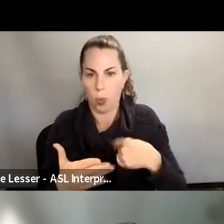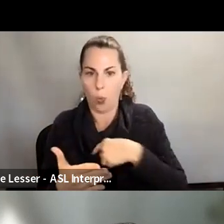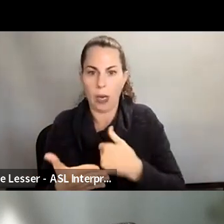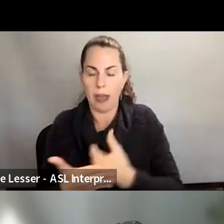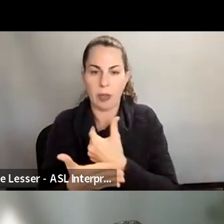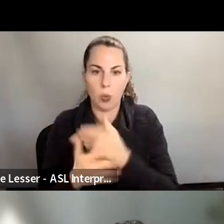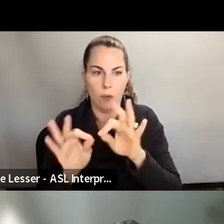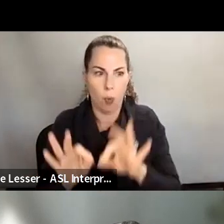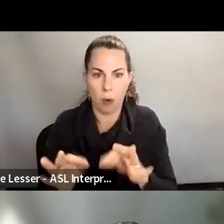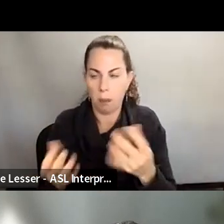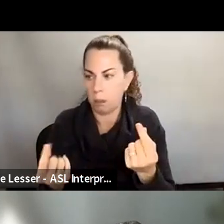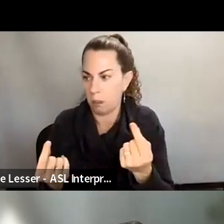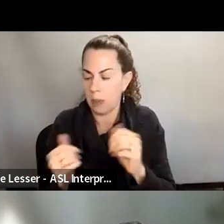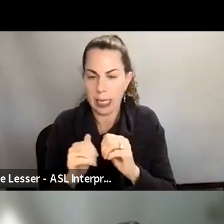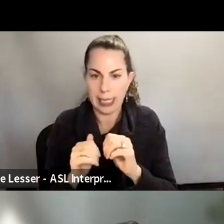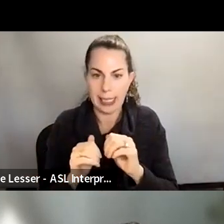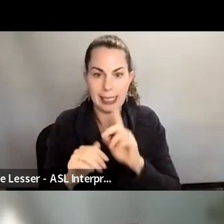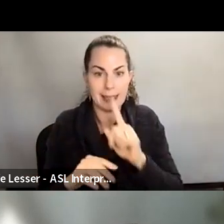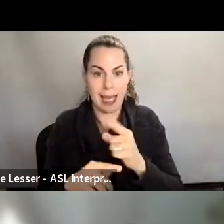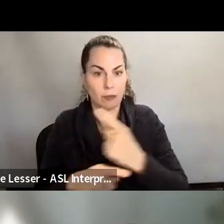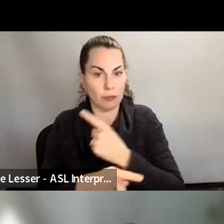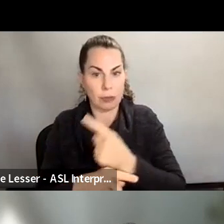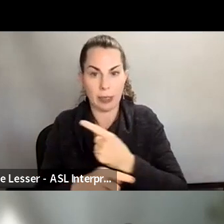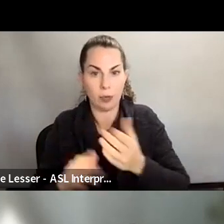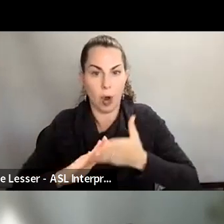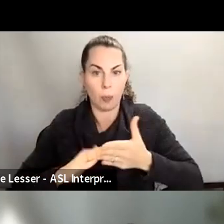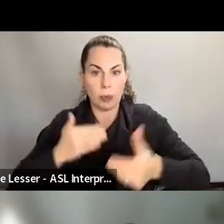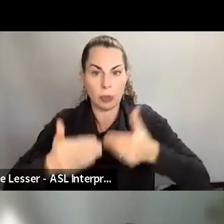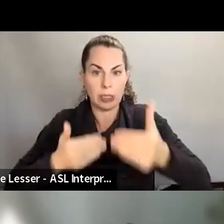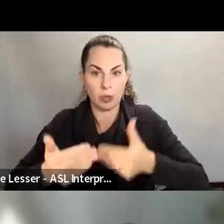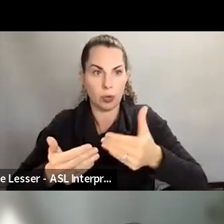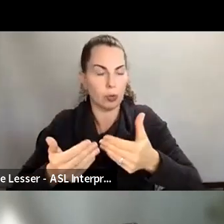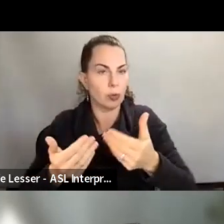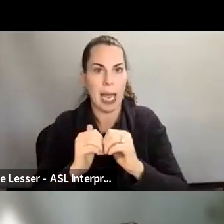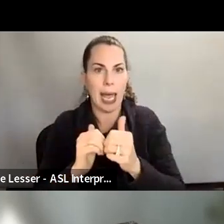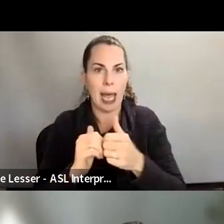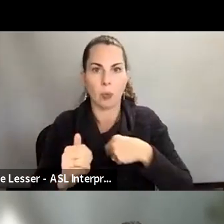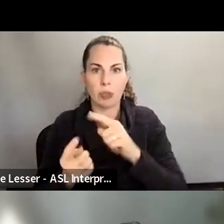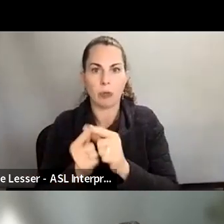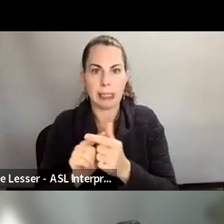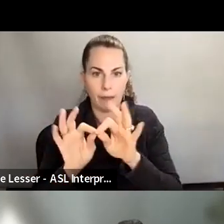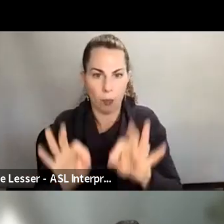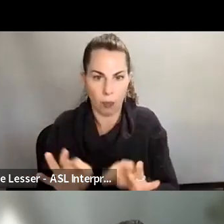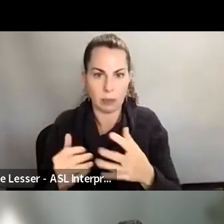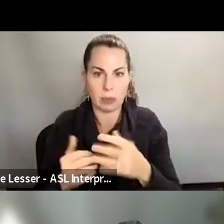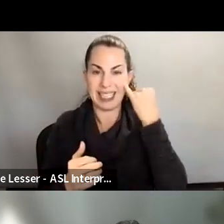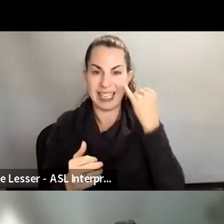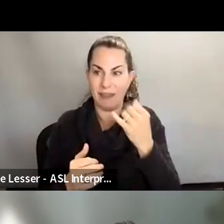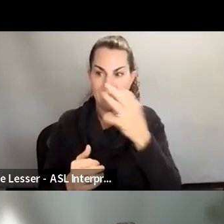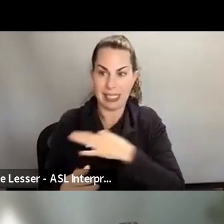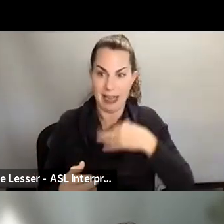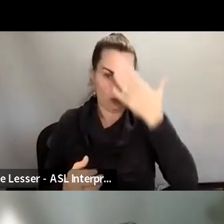operating procedure that we have a translated version for? If those questions are still questions and staff doesn't know how to do